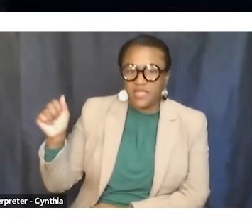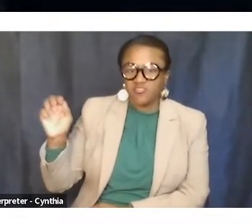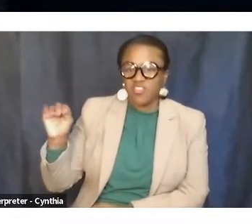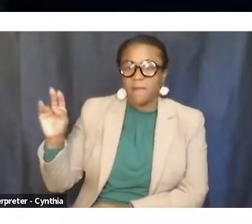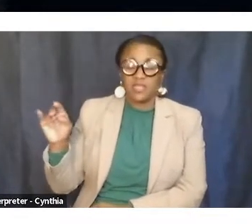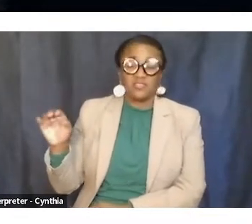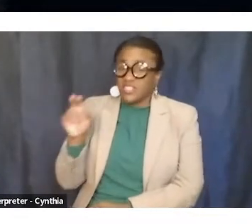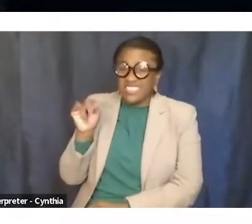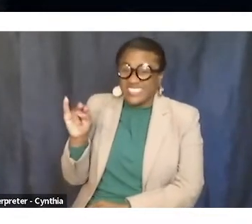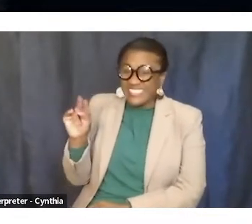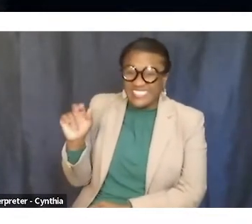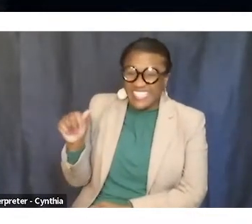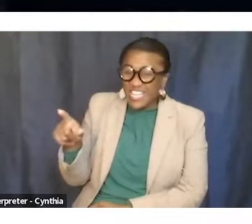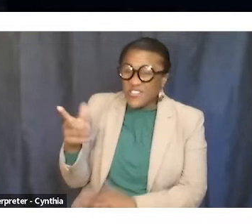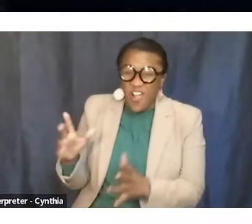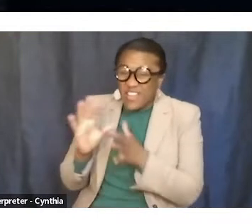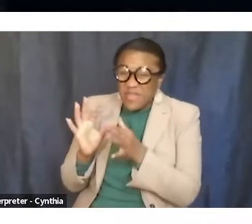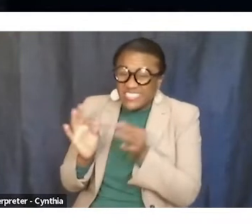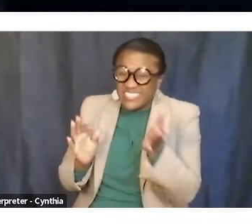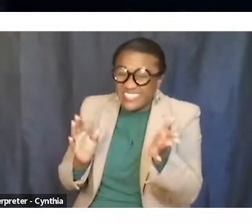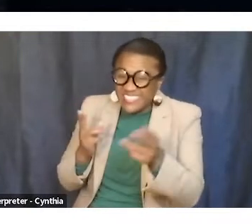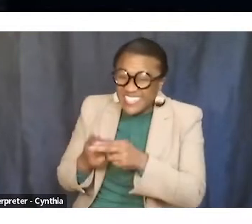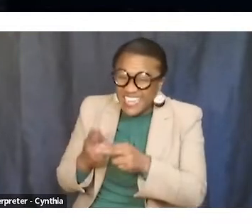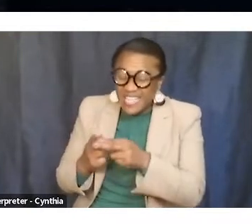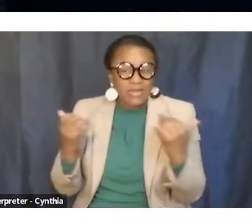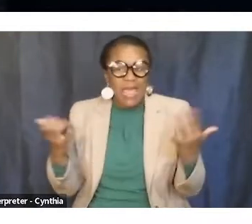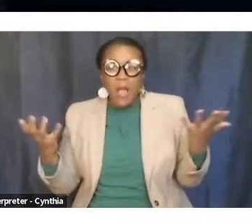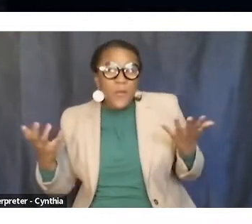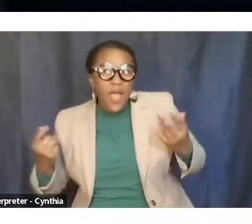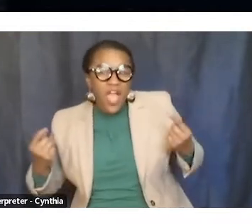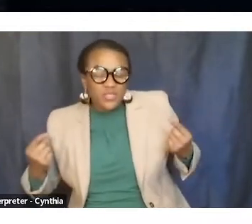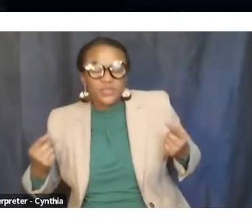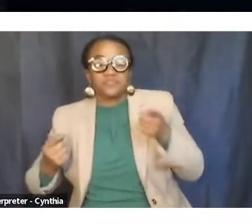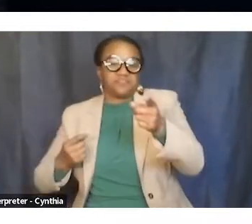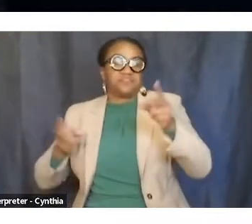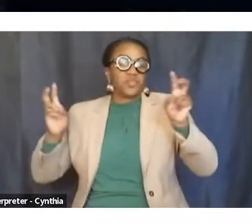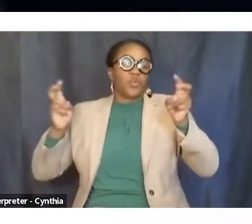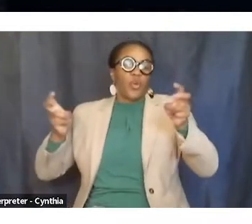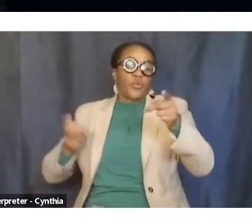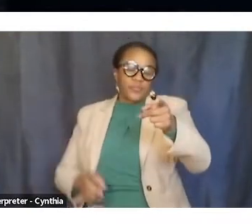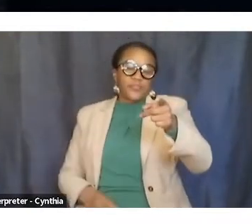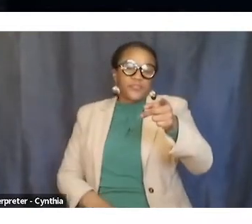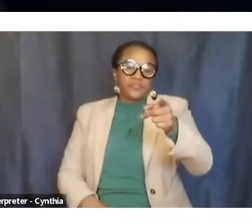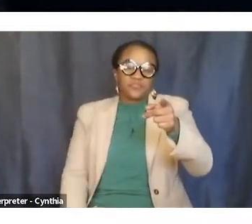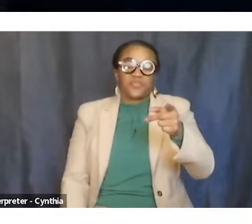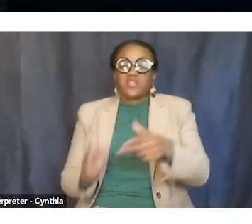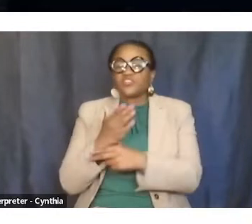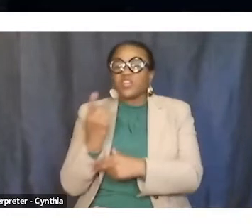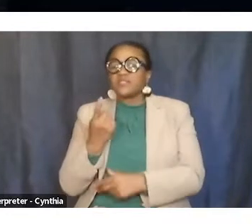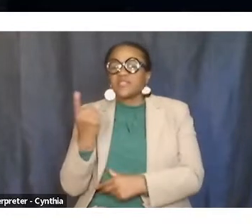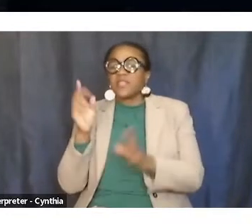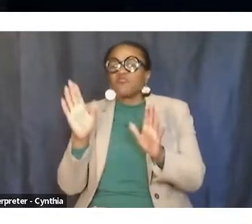everything because you mentioned Ruha Benjamin's name. So the now what, I think this quote shares something really